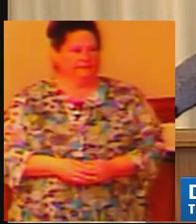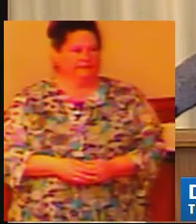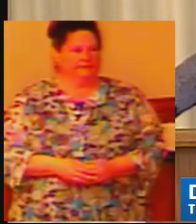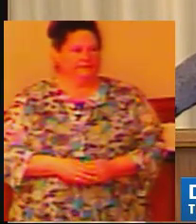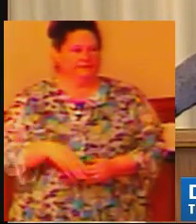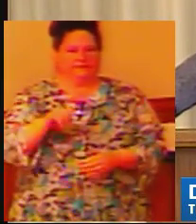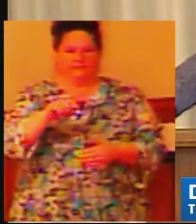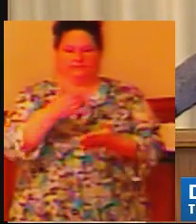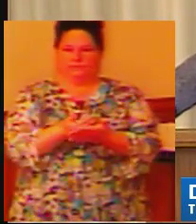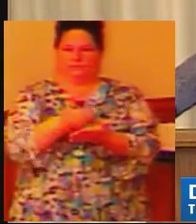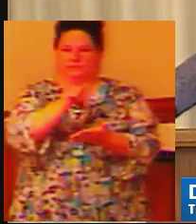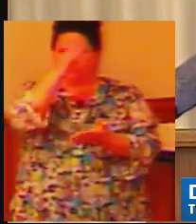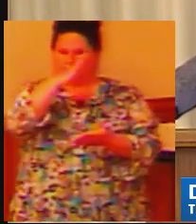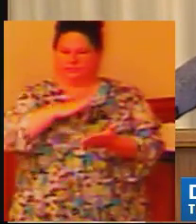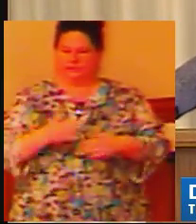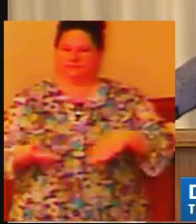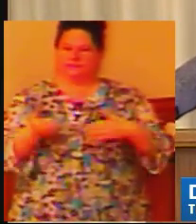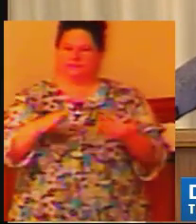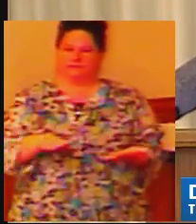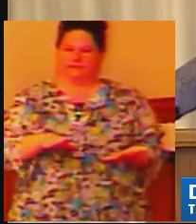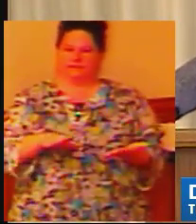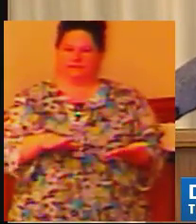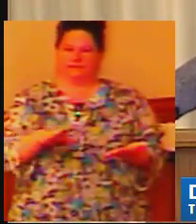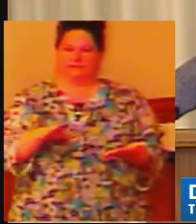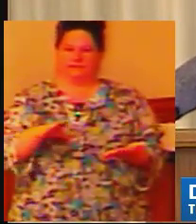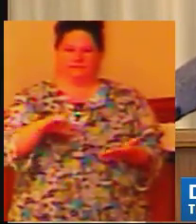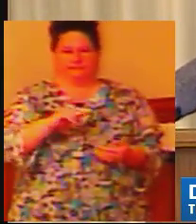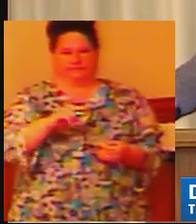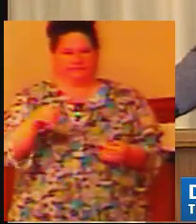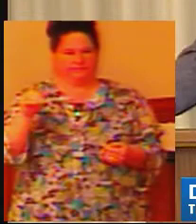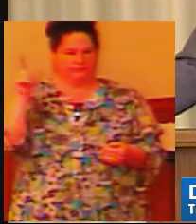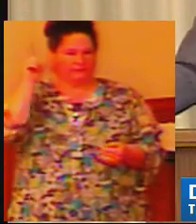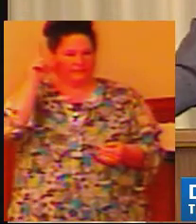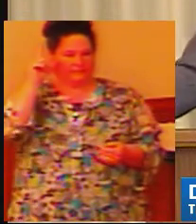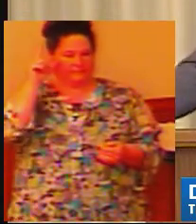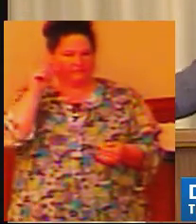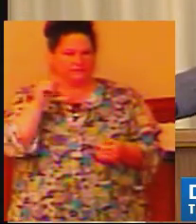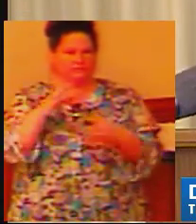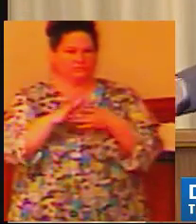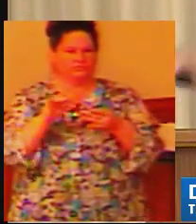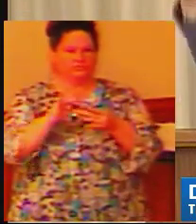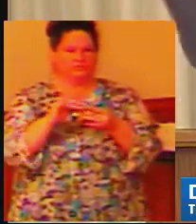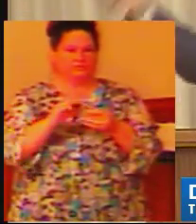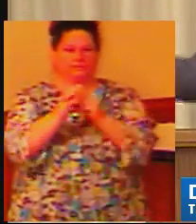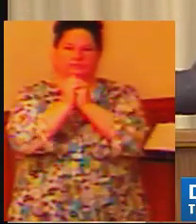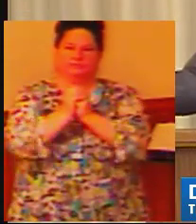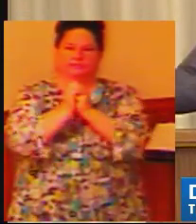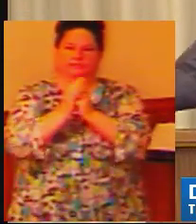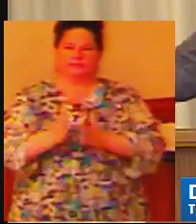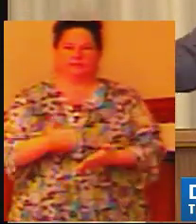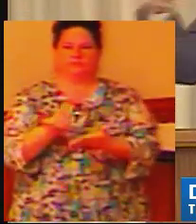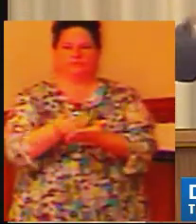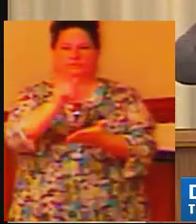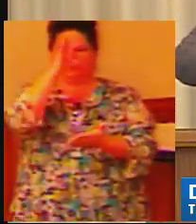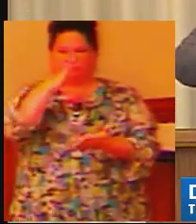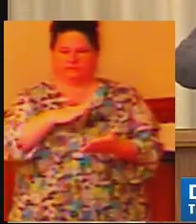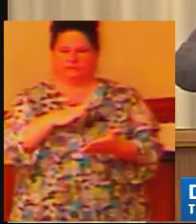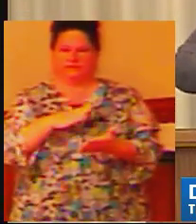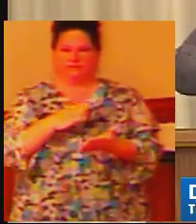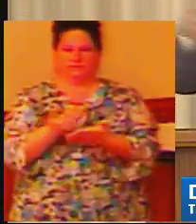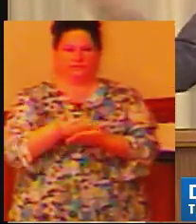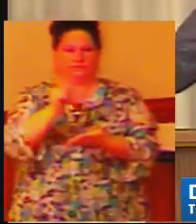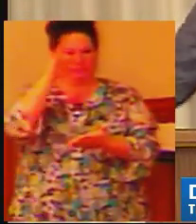And this rich man had died, and of course, rich man and Lazarus is a story. There was a beggar, and there was a rich man, and the rich man